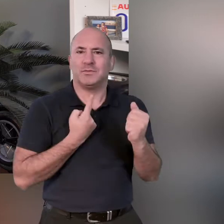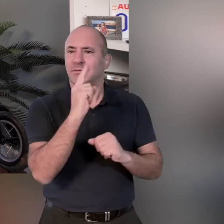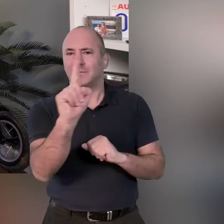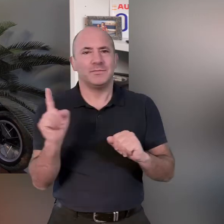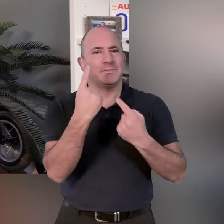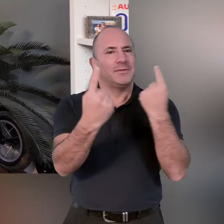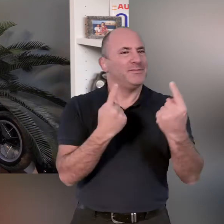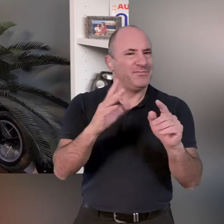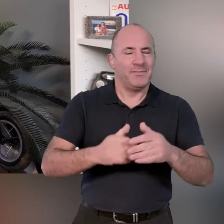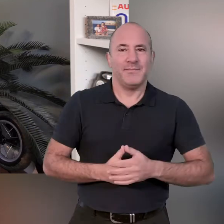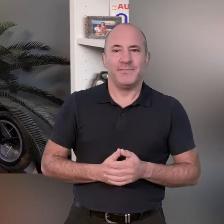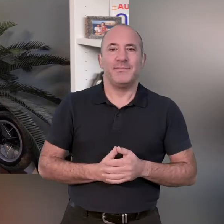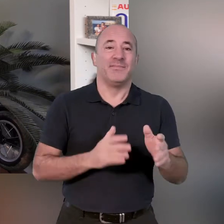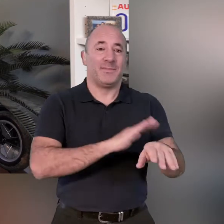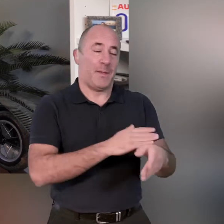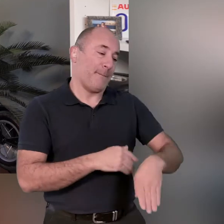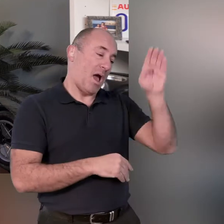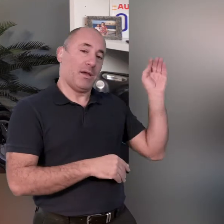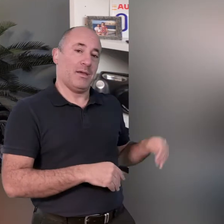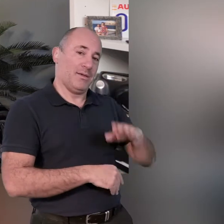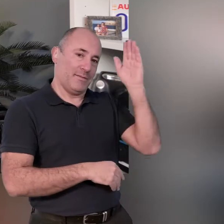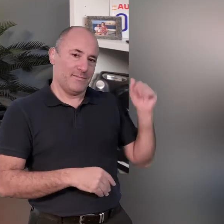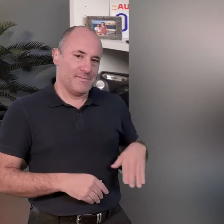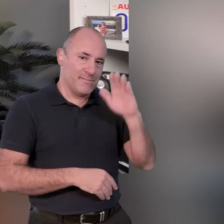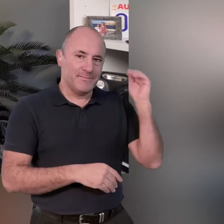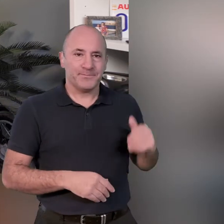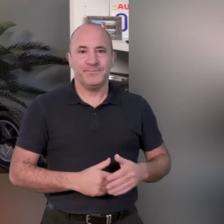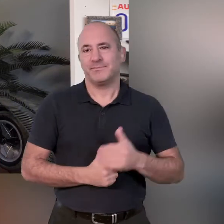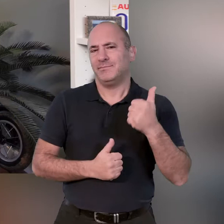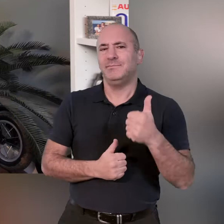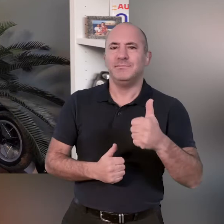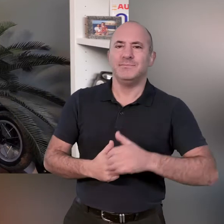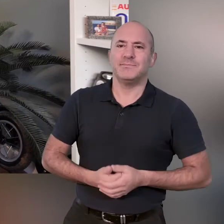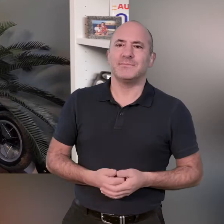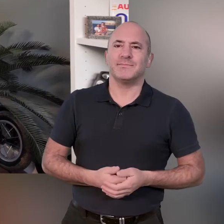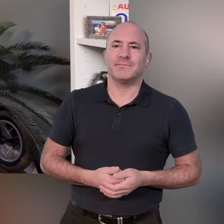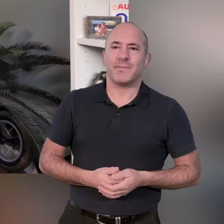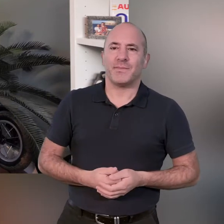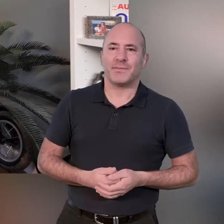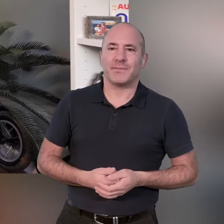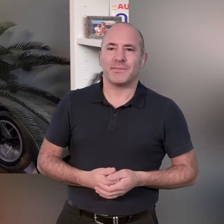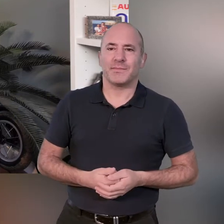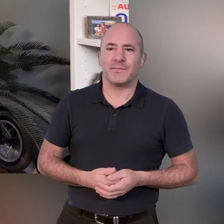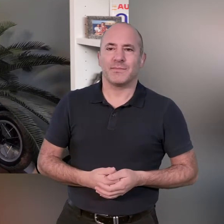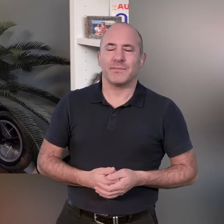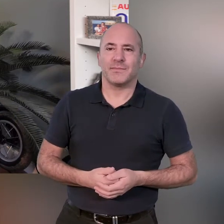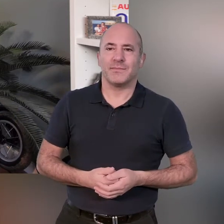our training to suit us. Let's go backwards to this arm now. Good work.